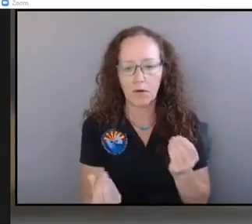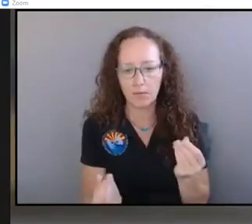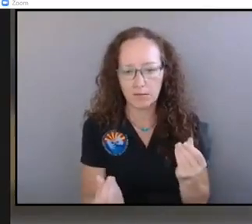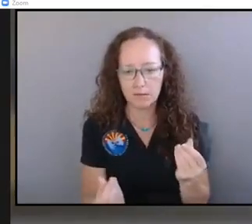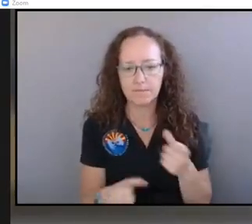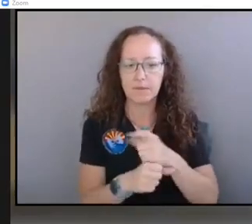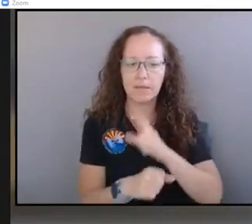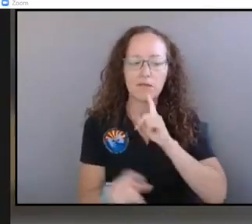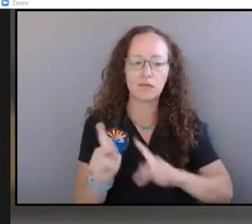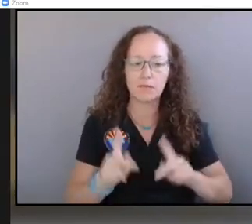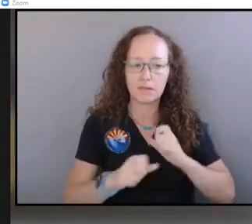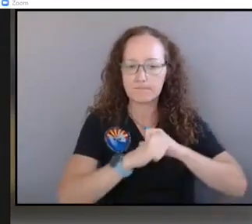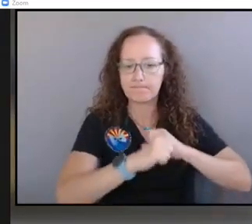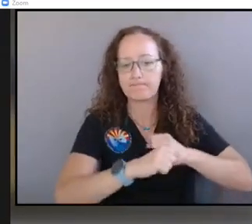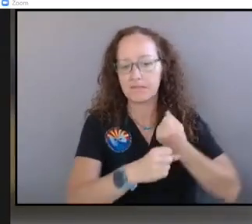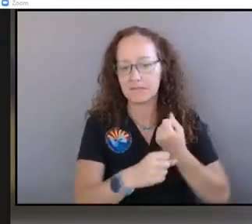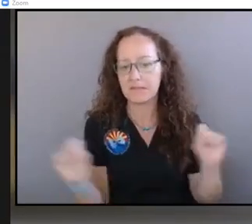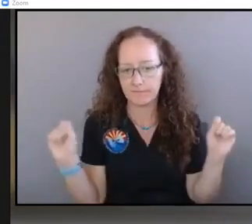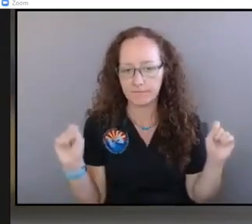safe.